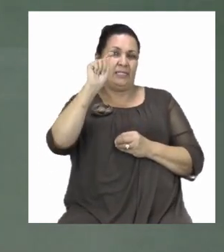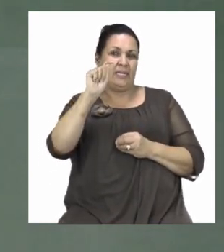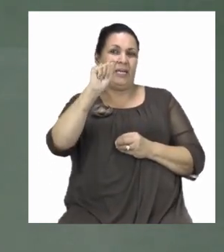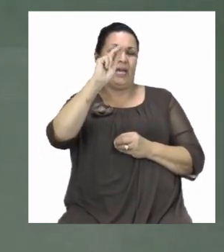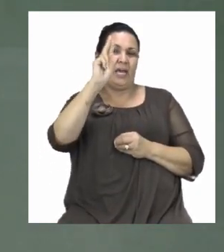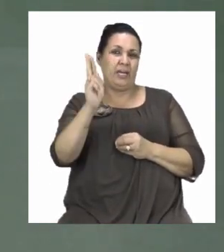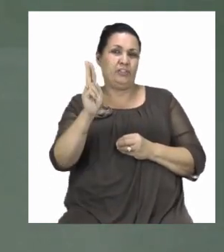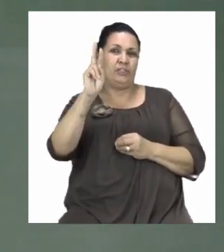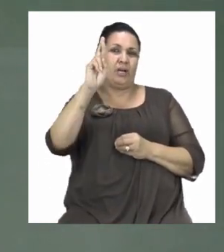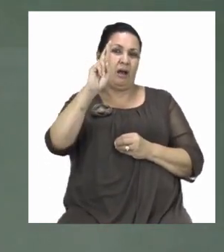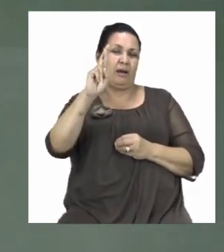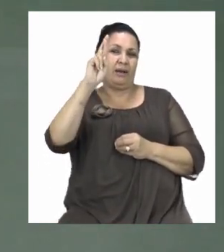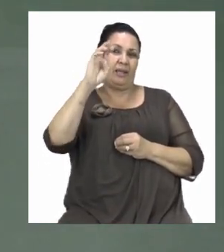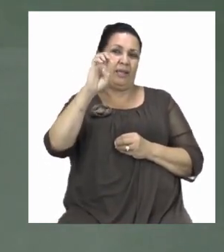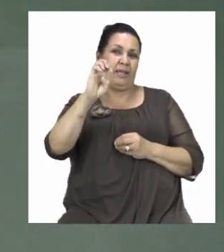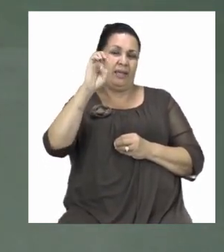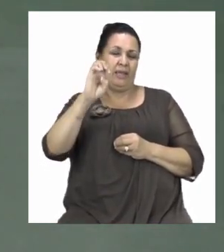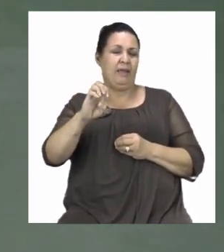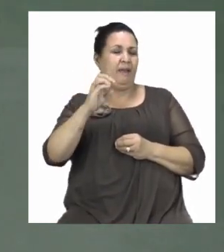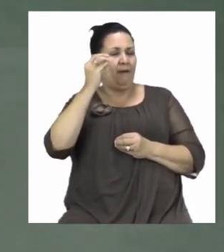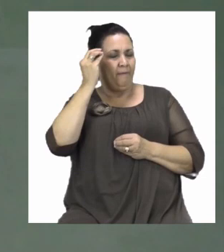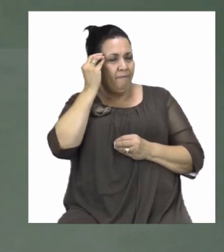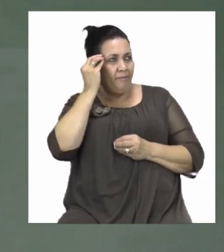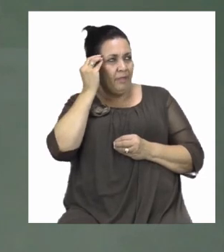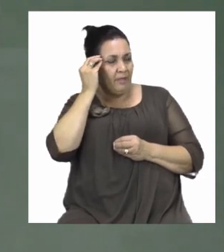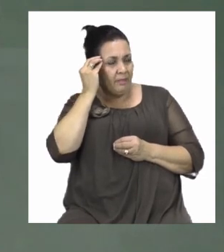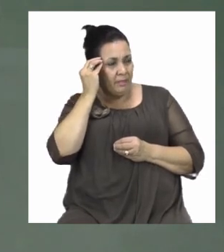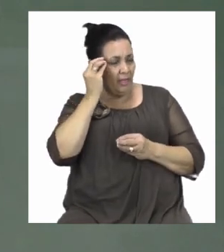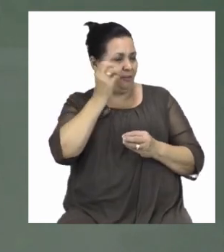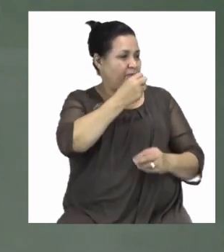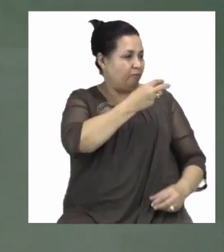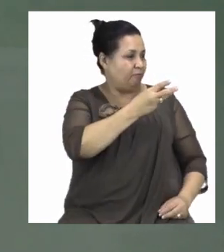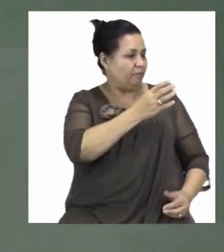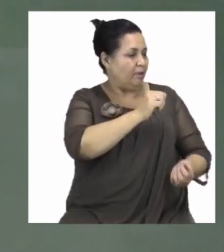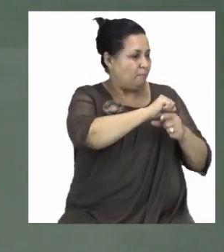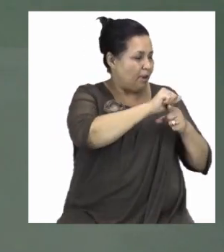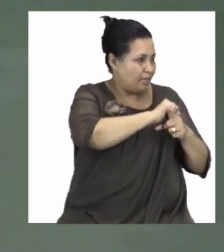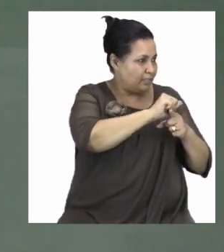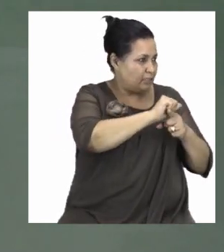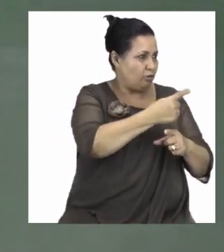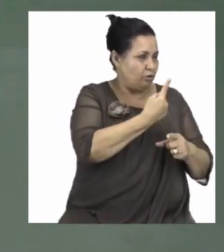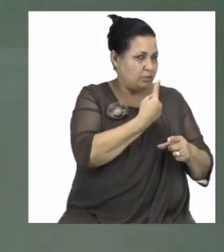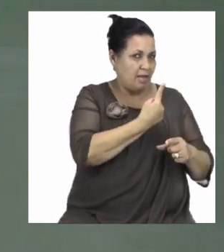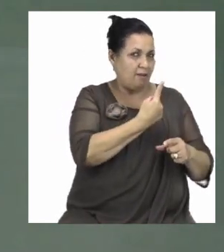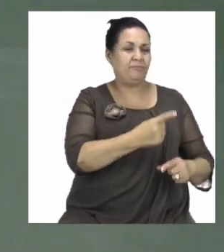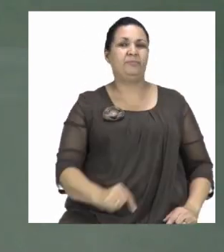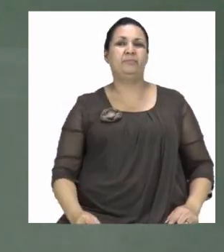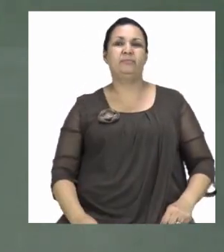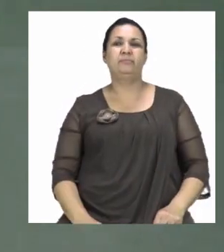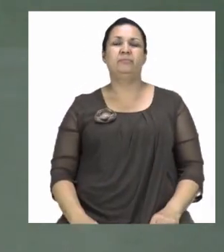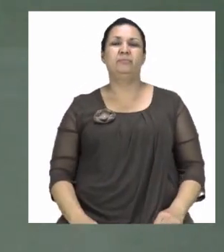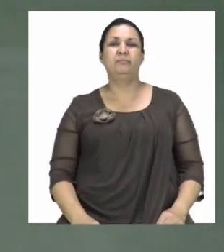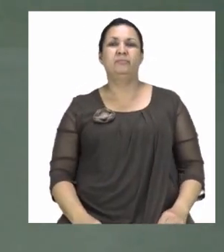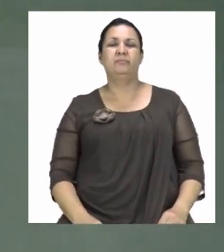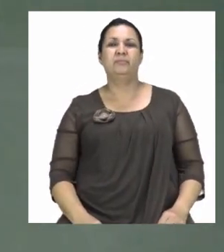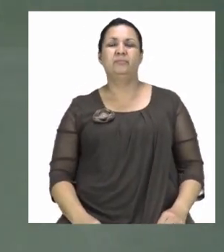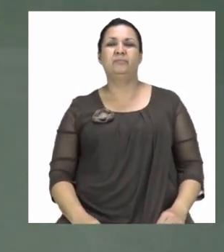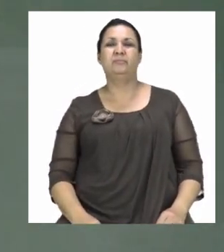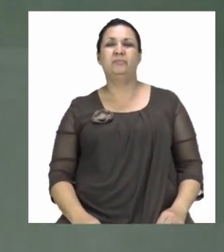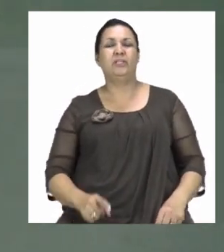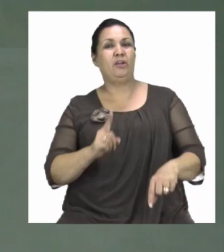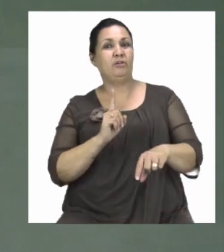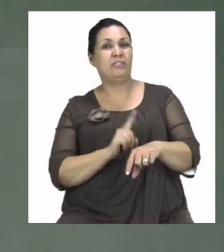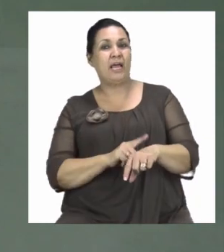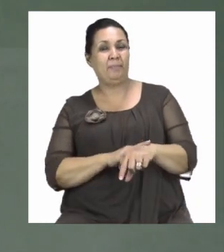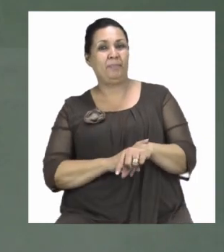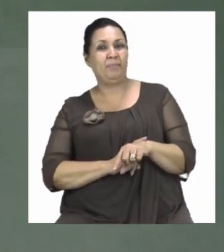to try and trace the word 3 in your exercise as well. Take your time.